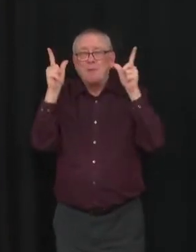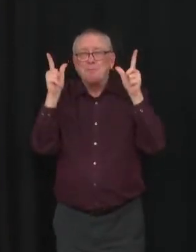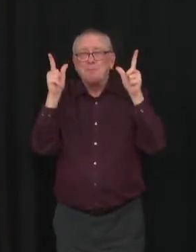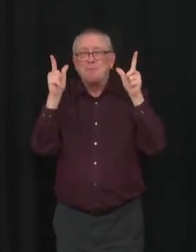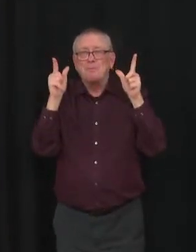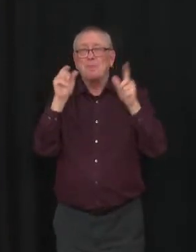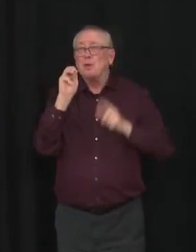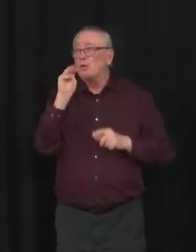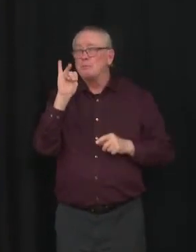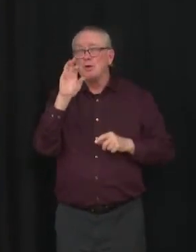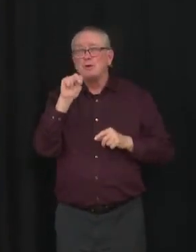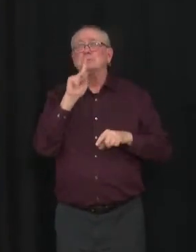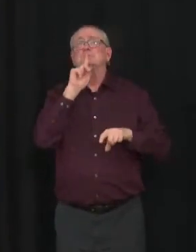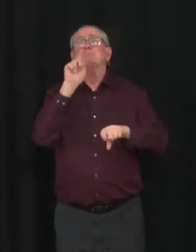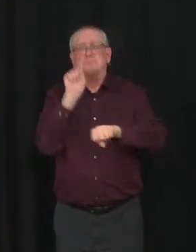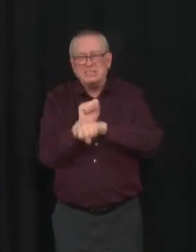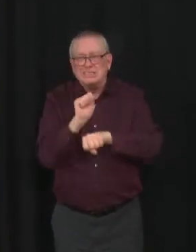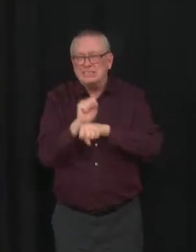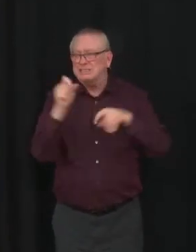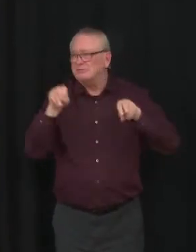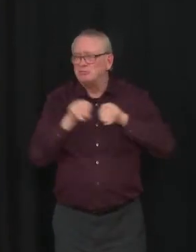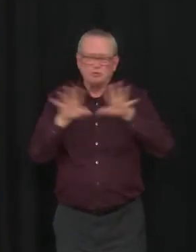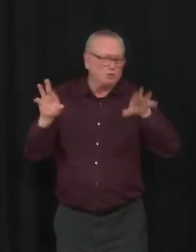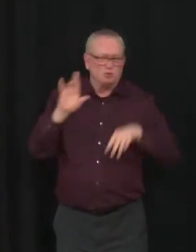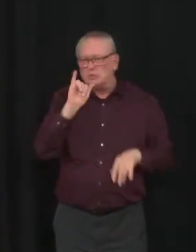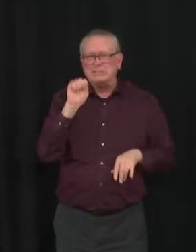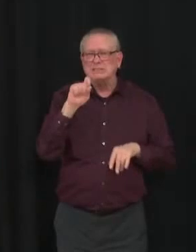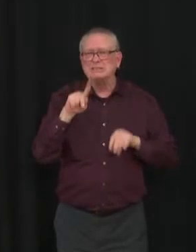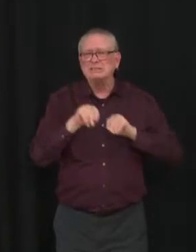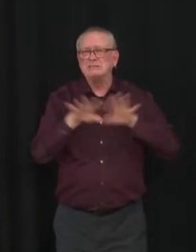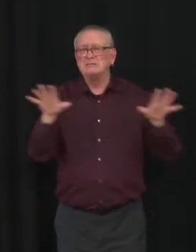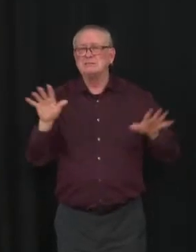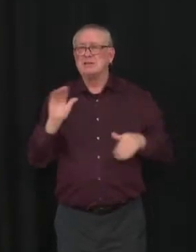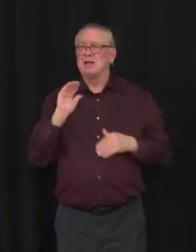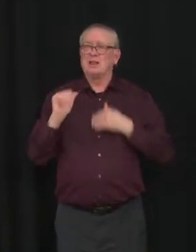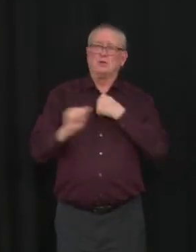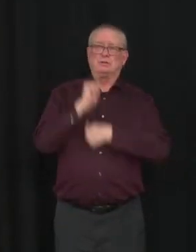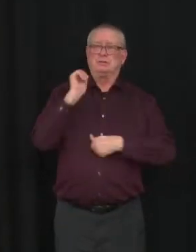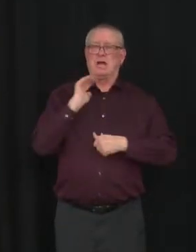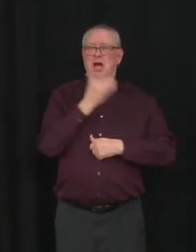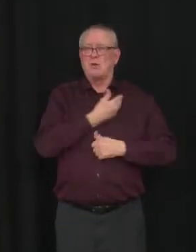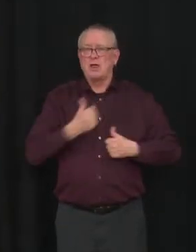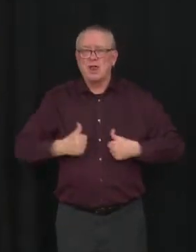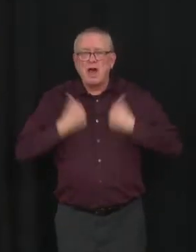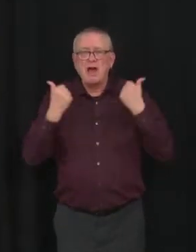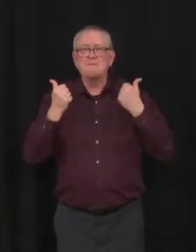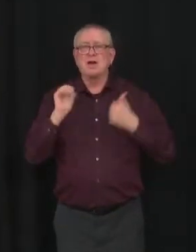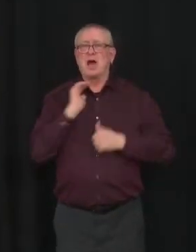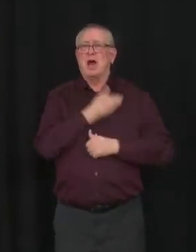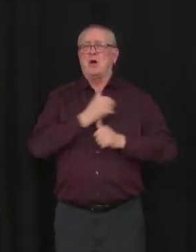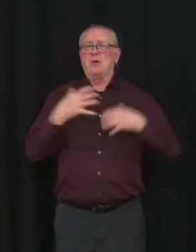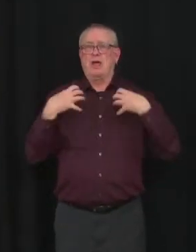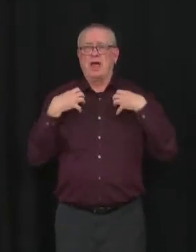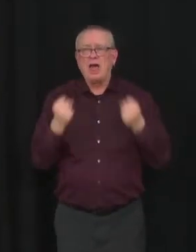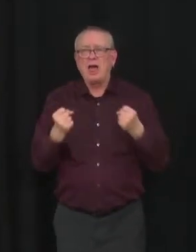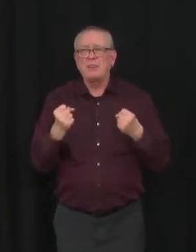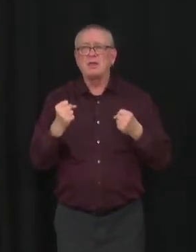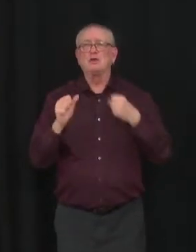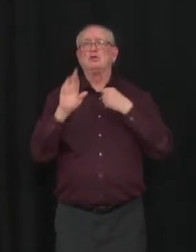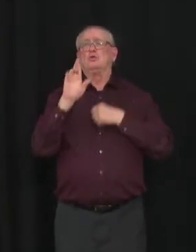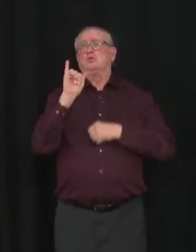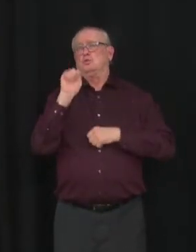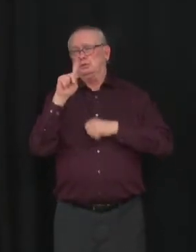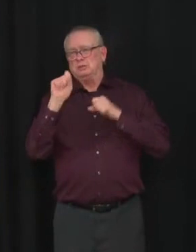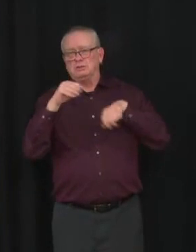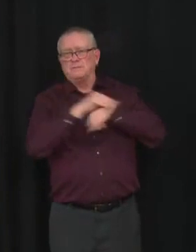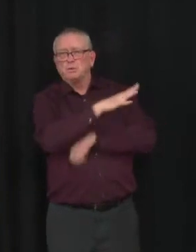Omicron to human life and to our healthcare system, then the best way they can respond to that wake-up call is by